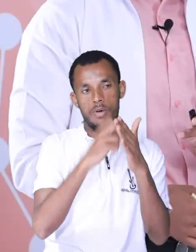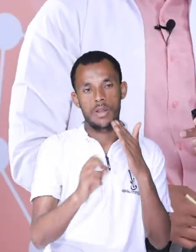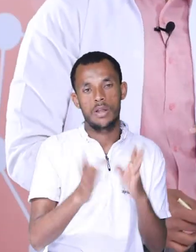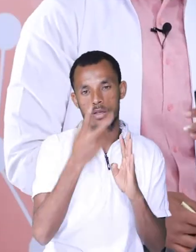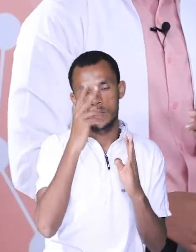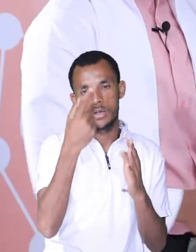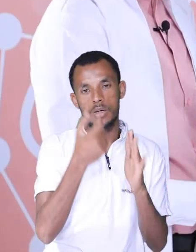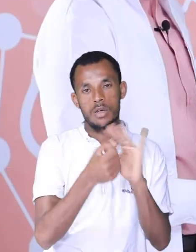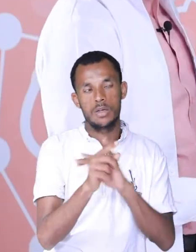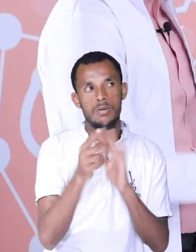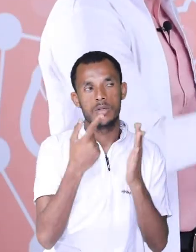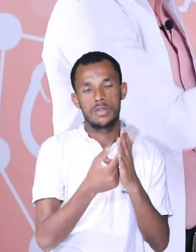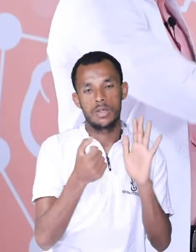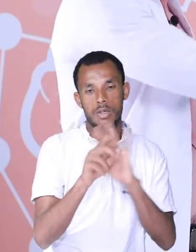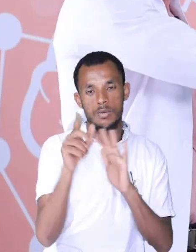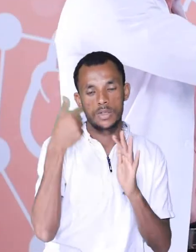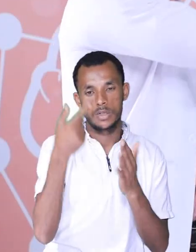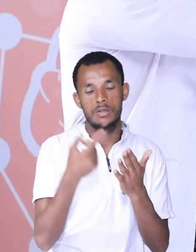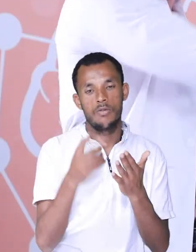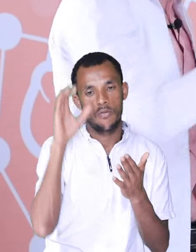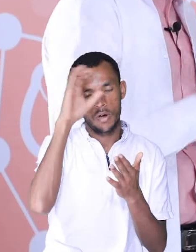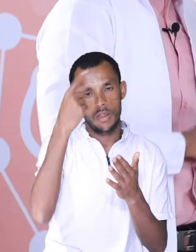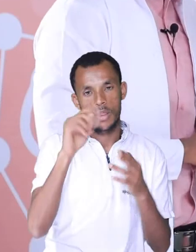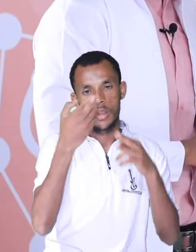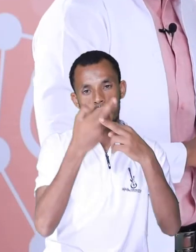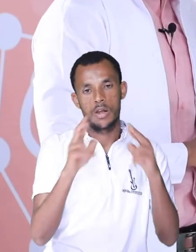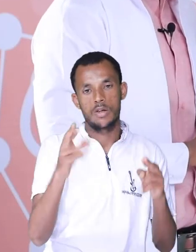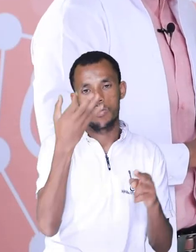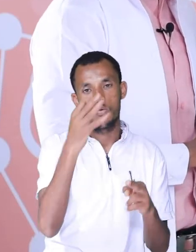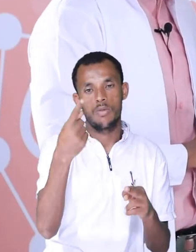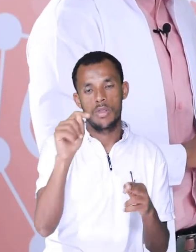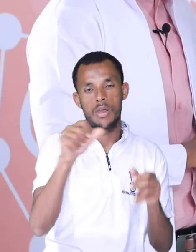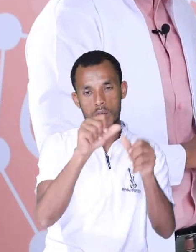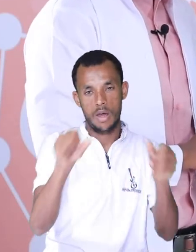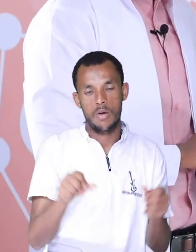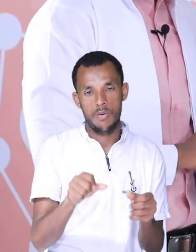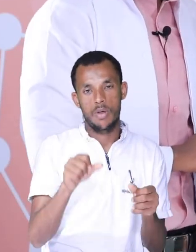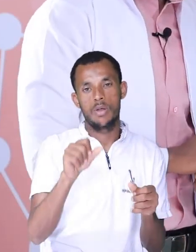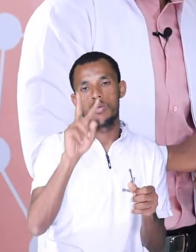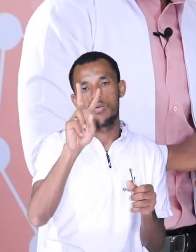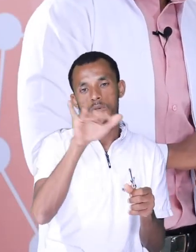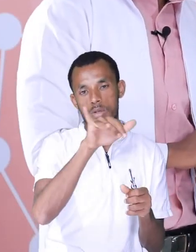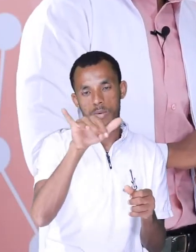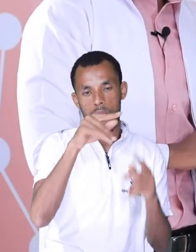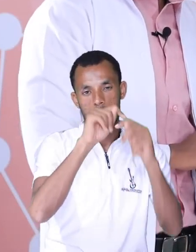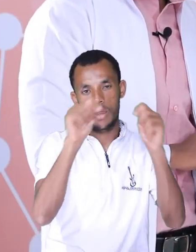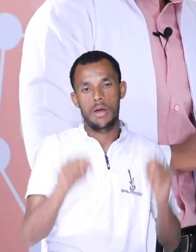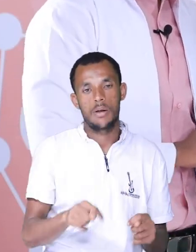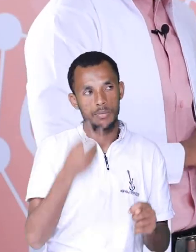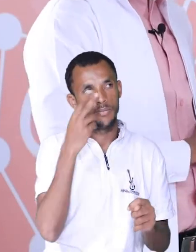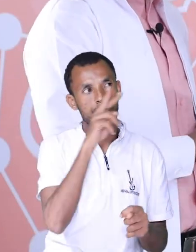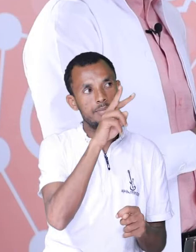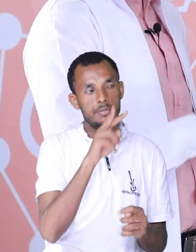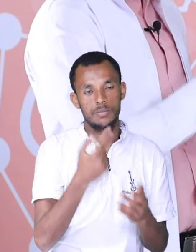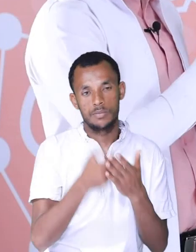an example. This example, it says find the ratio of the area of two similar triangles.